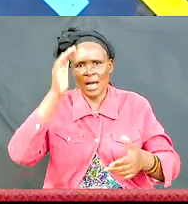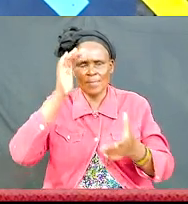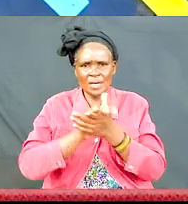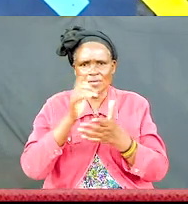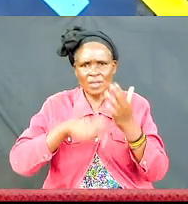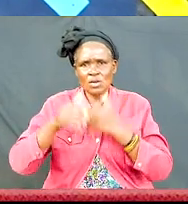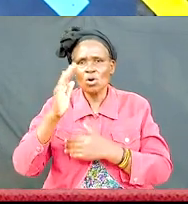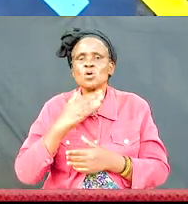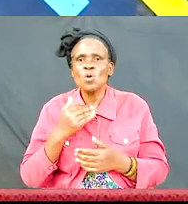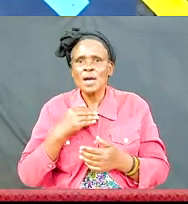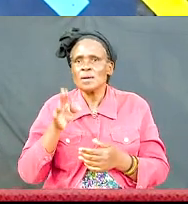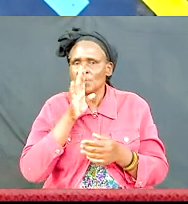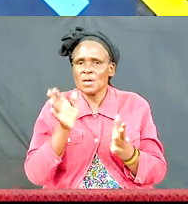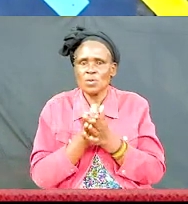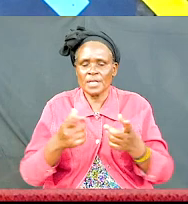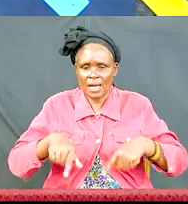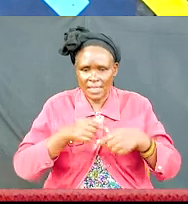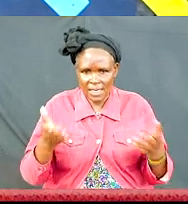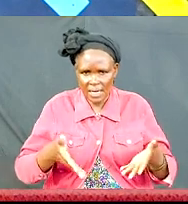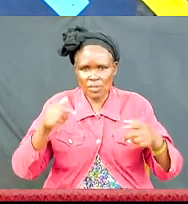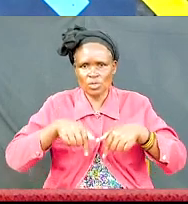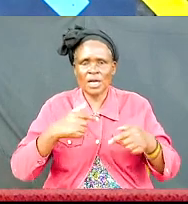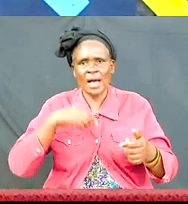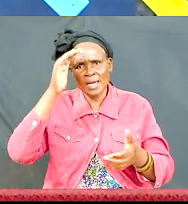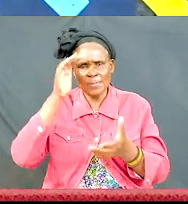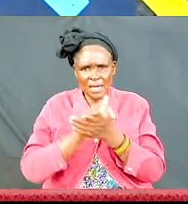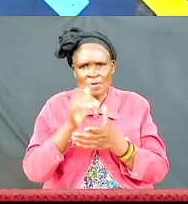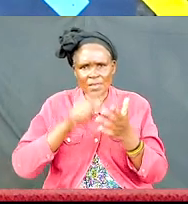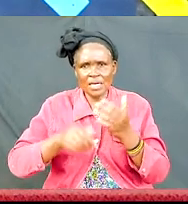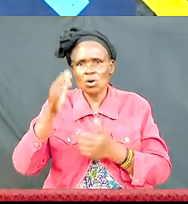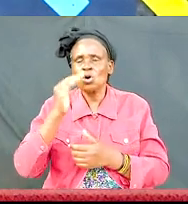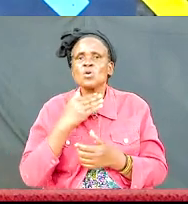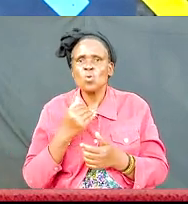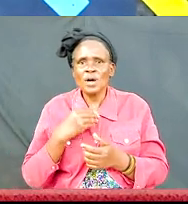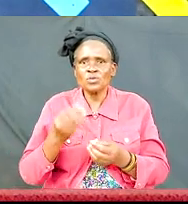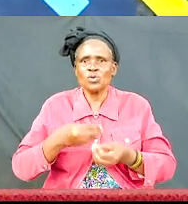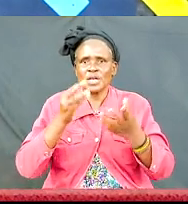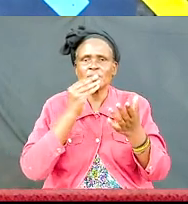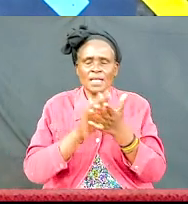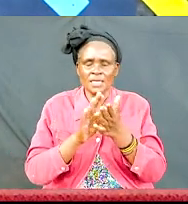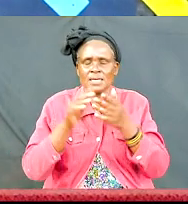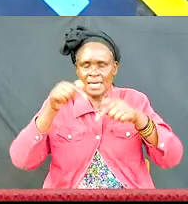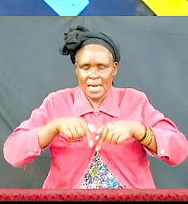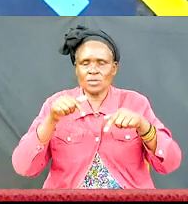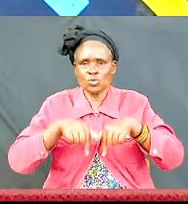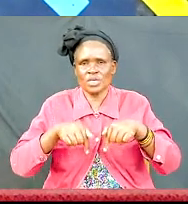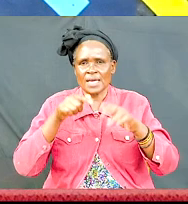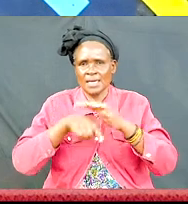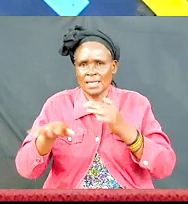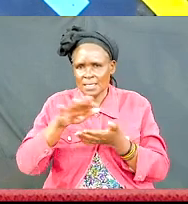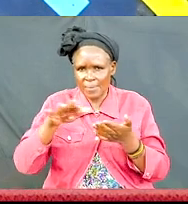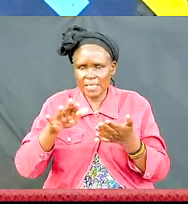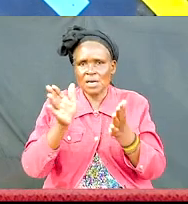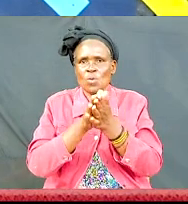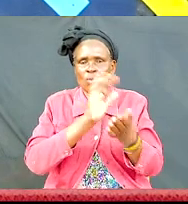to touch us here today. I believe that God may want to give someone a breakthrough here today, displaying his